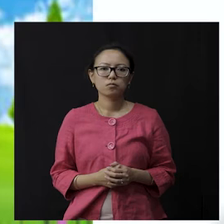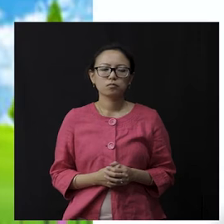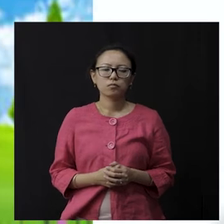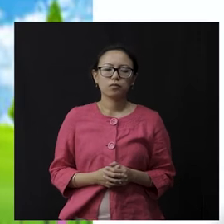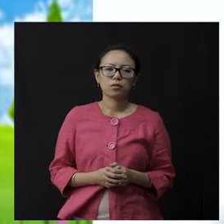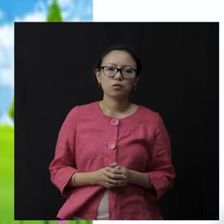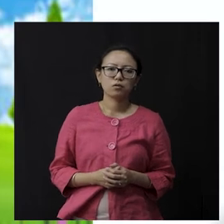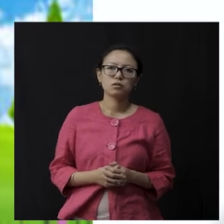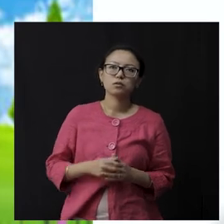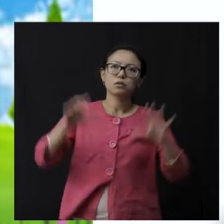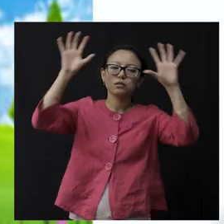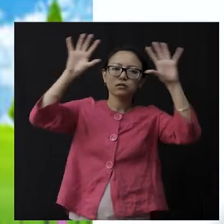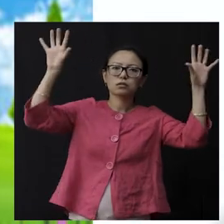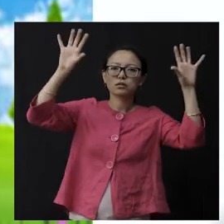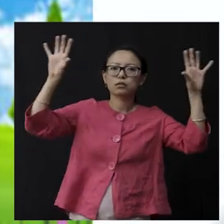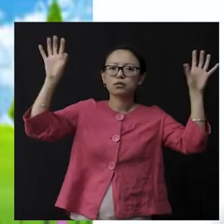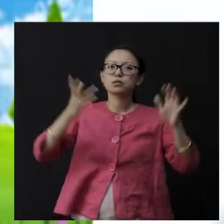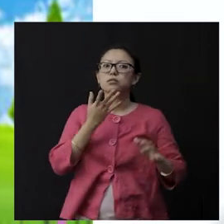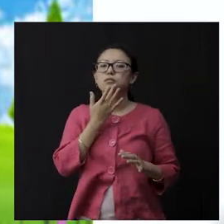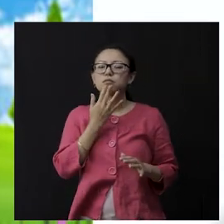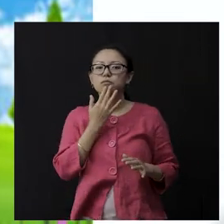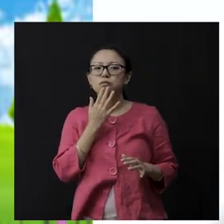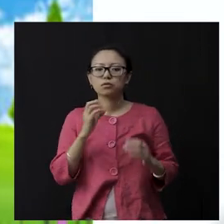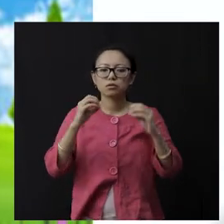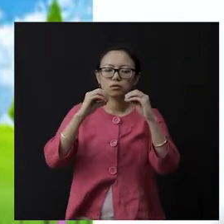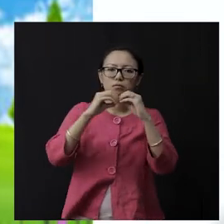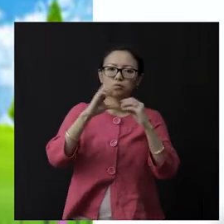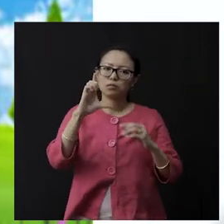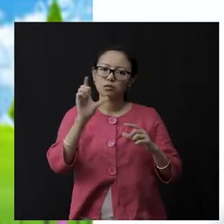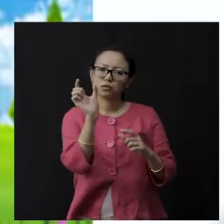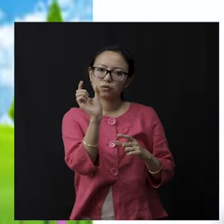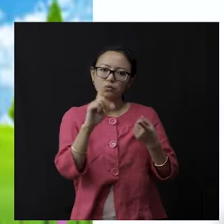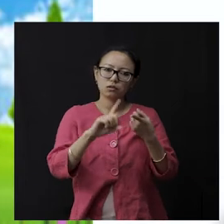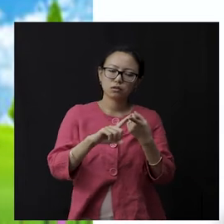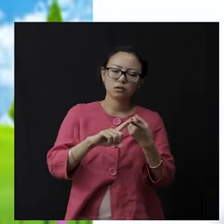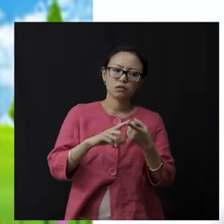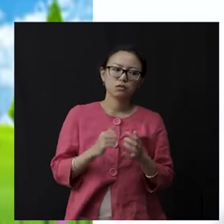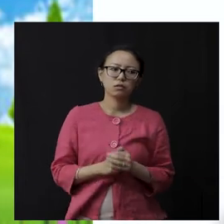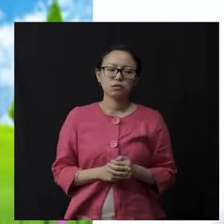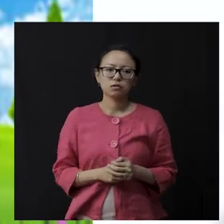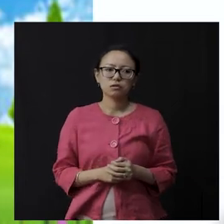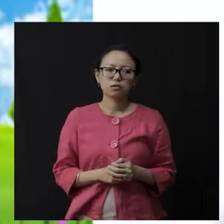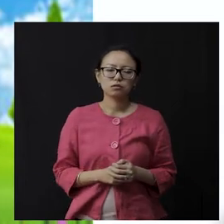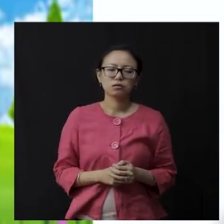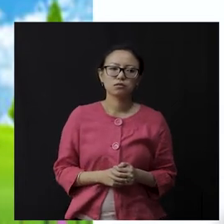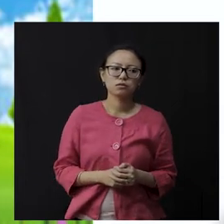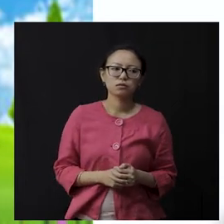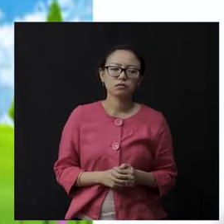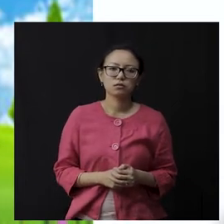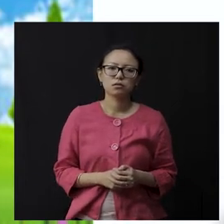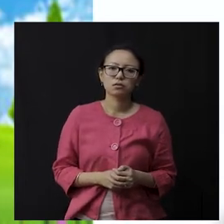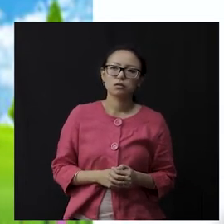in color. Yes or no? It is blue in color when it is sunny. Okay? And you see the sky, you